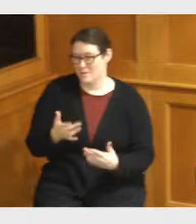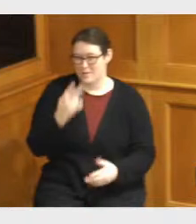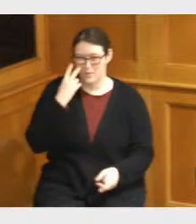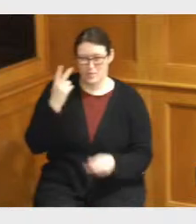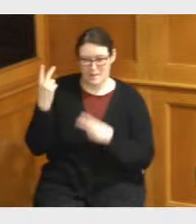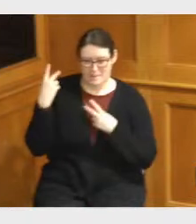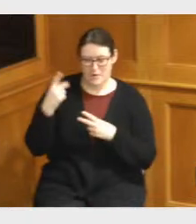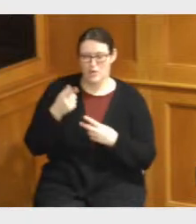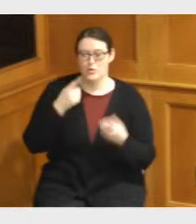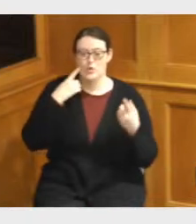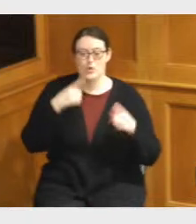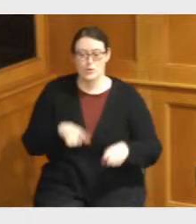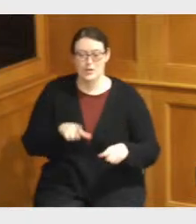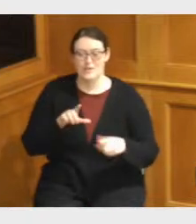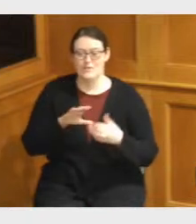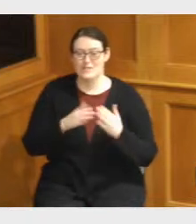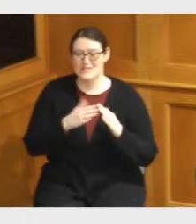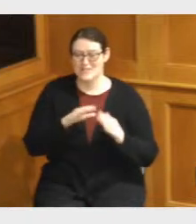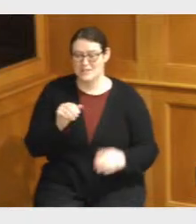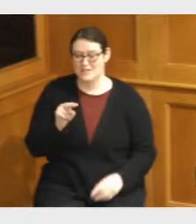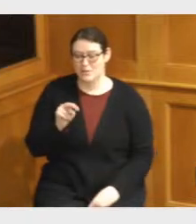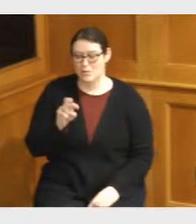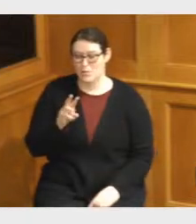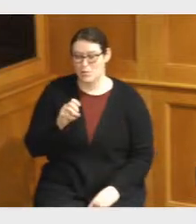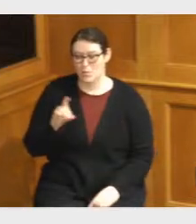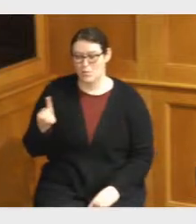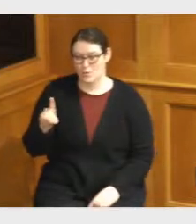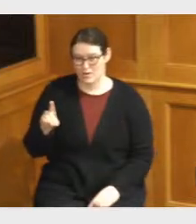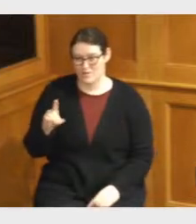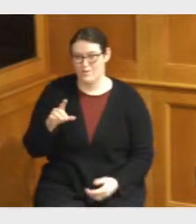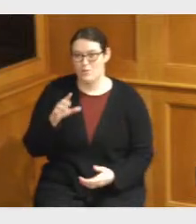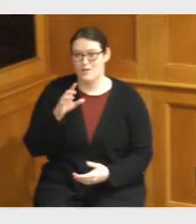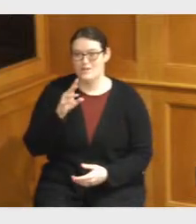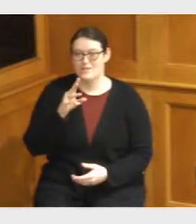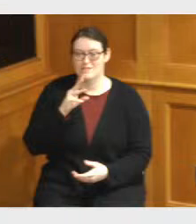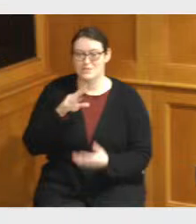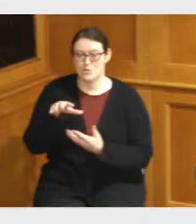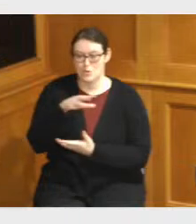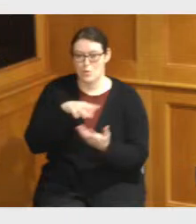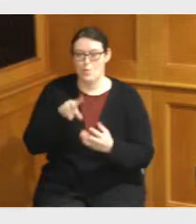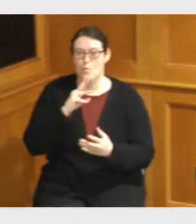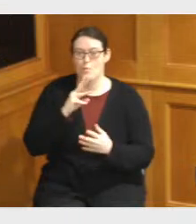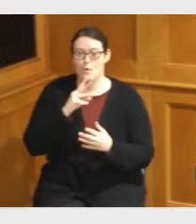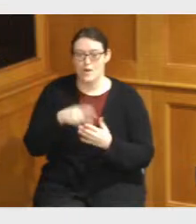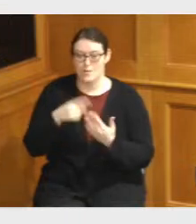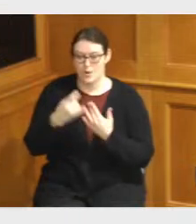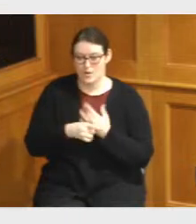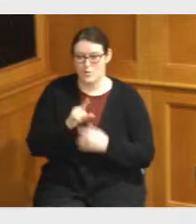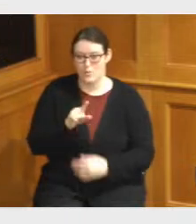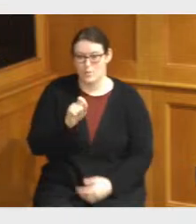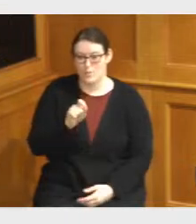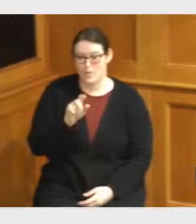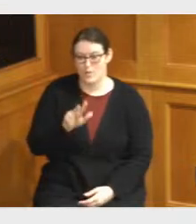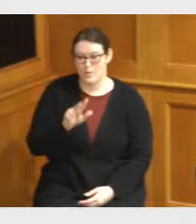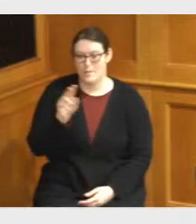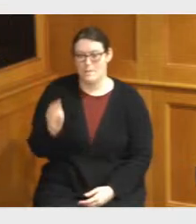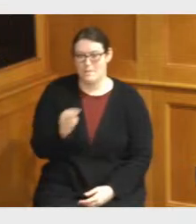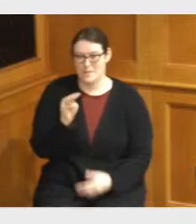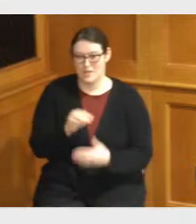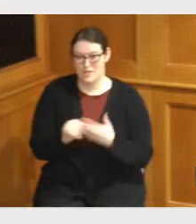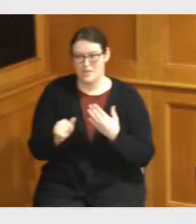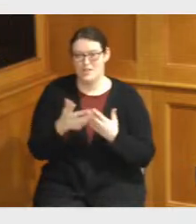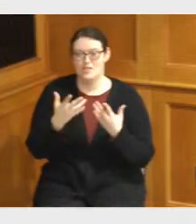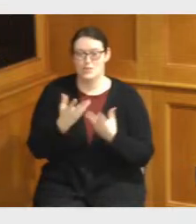an agreement with the city of Norwood for a stormwater project in the amount of $1.3 million. This was to alleviate